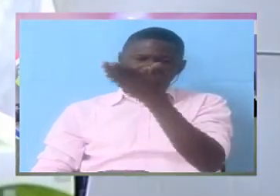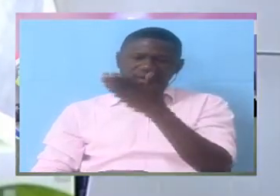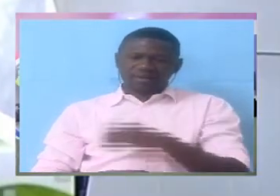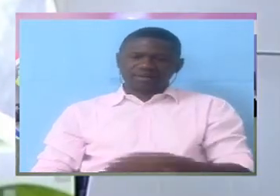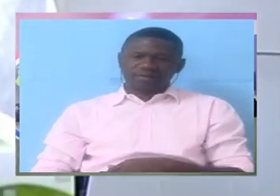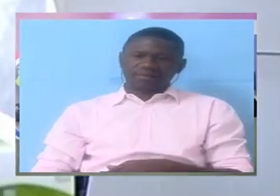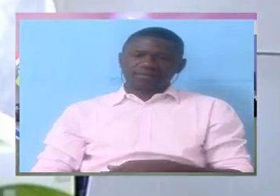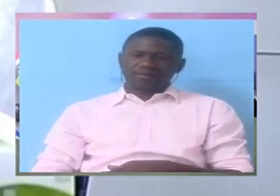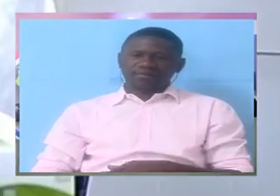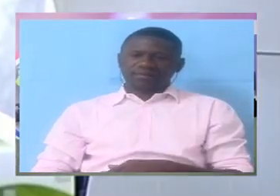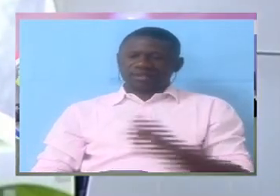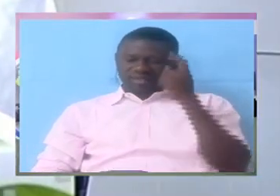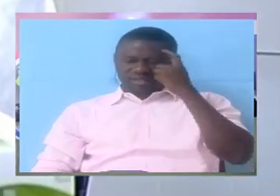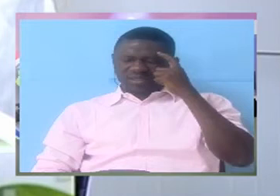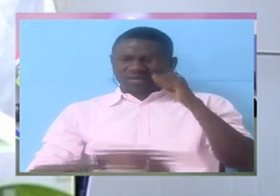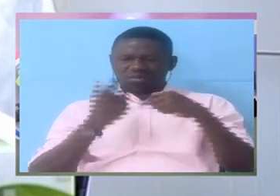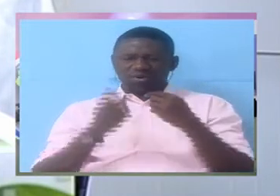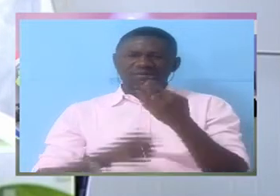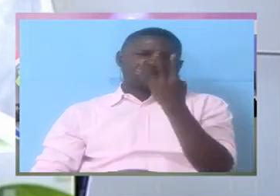4 months.